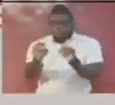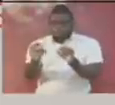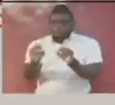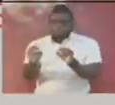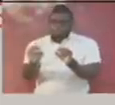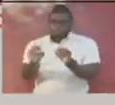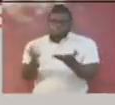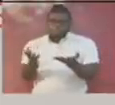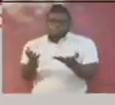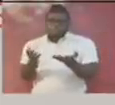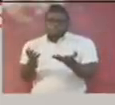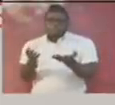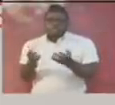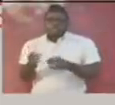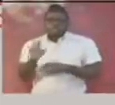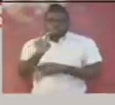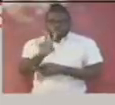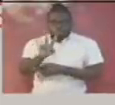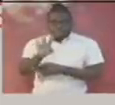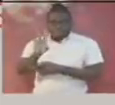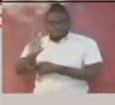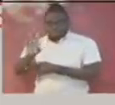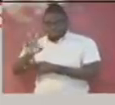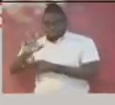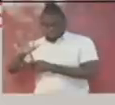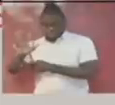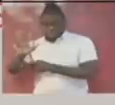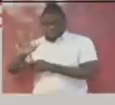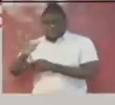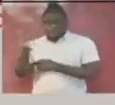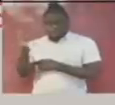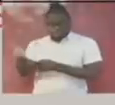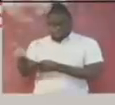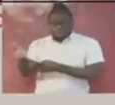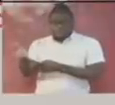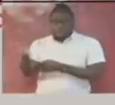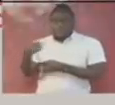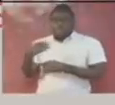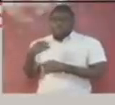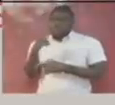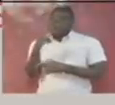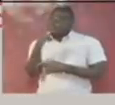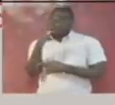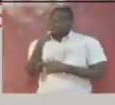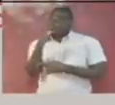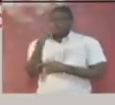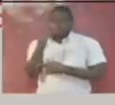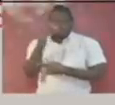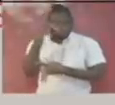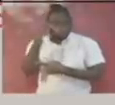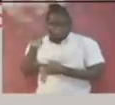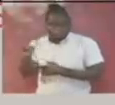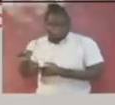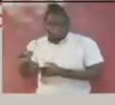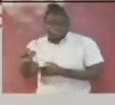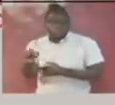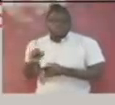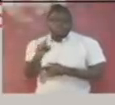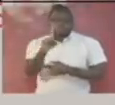273. Total number of persons in home self-isolation, 151.